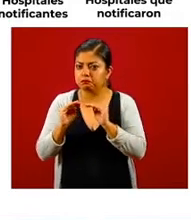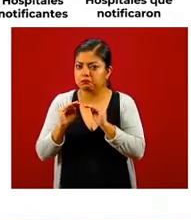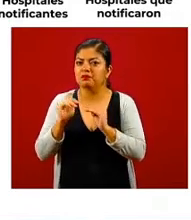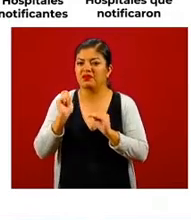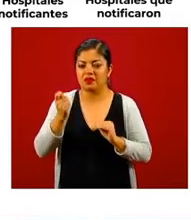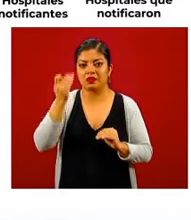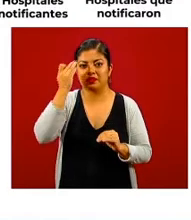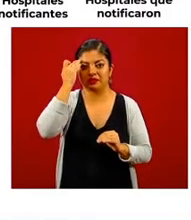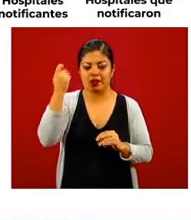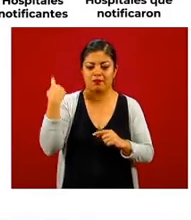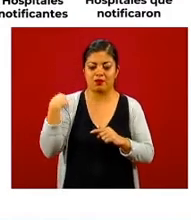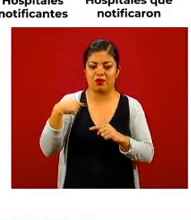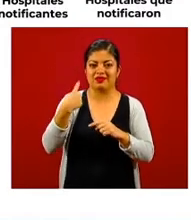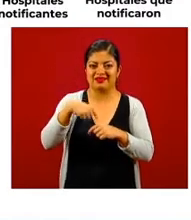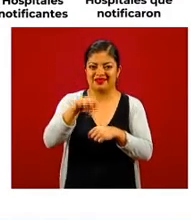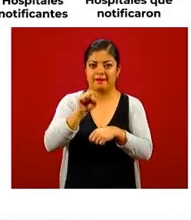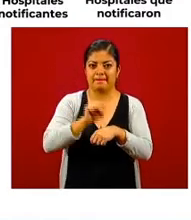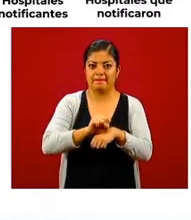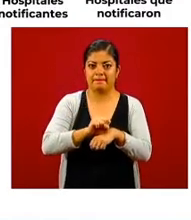acute respiratory infections.